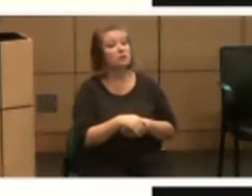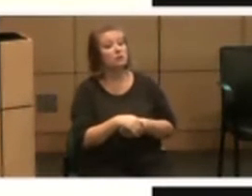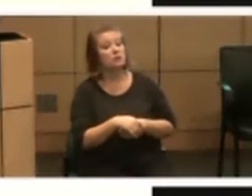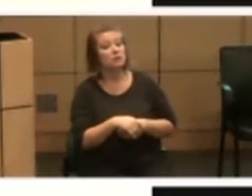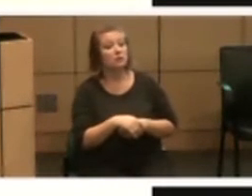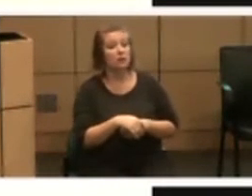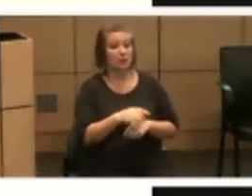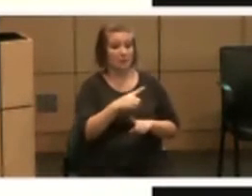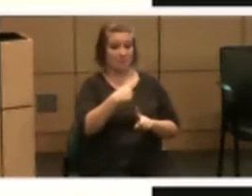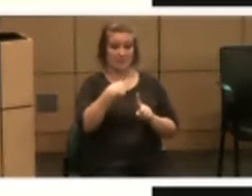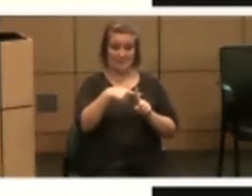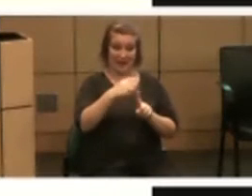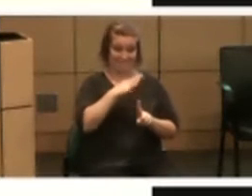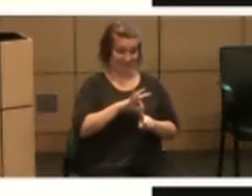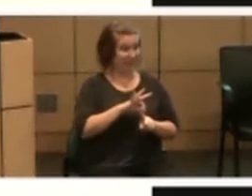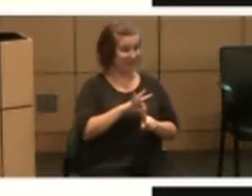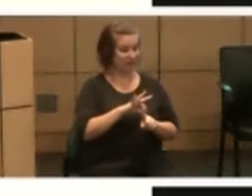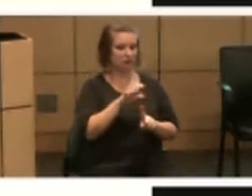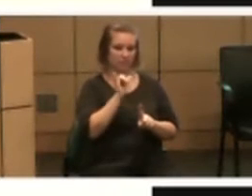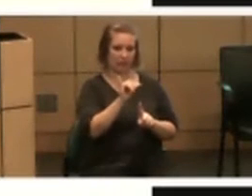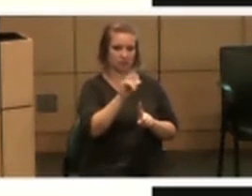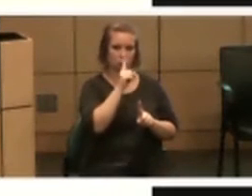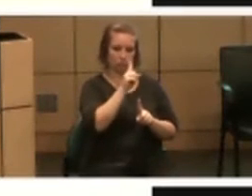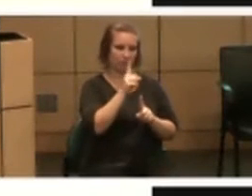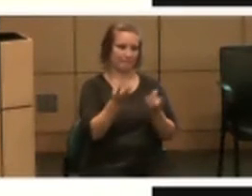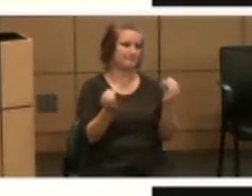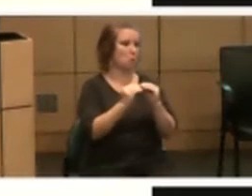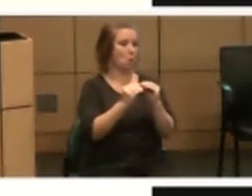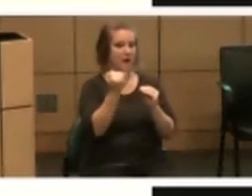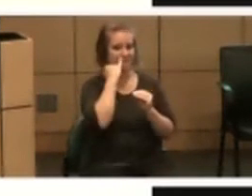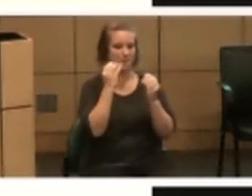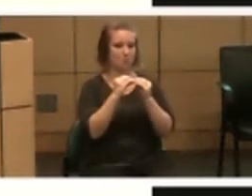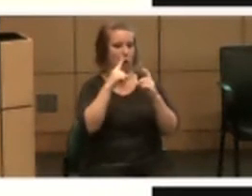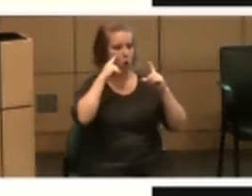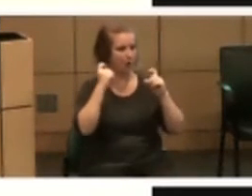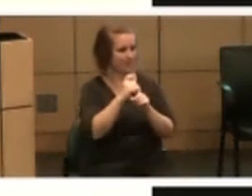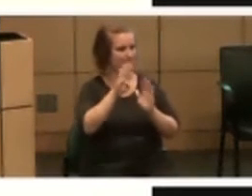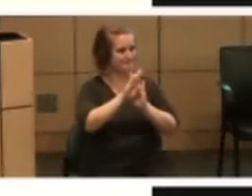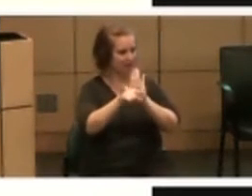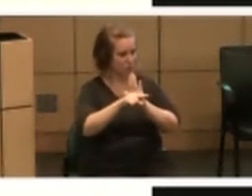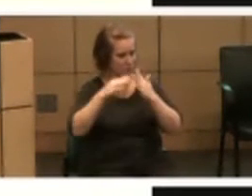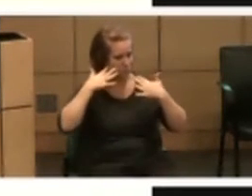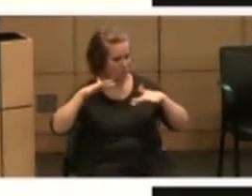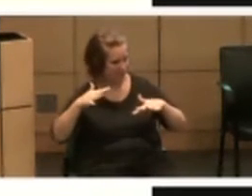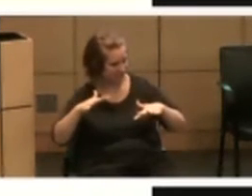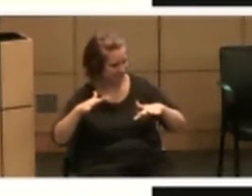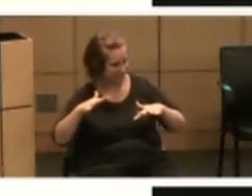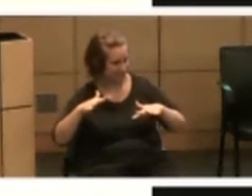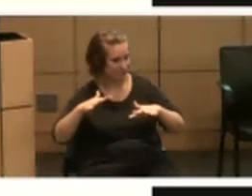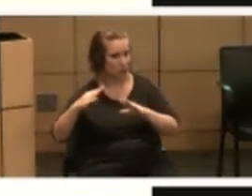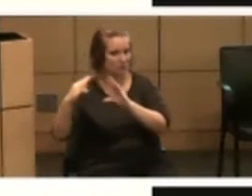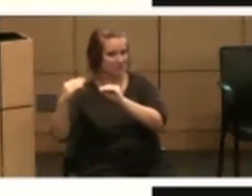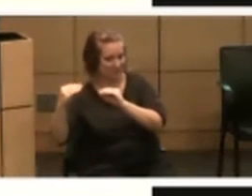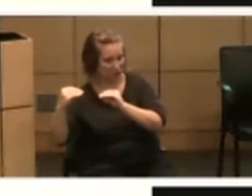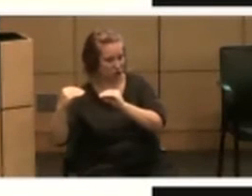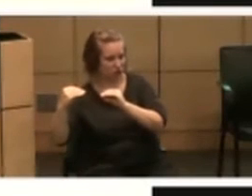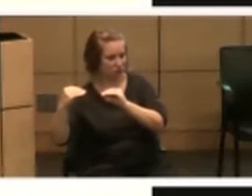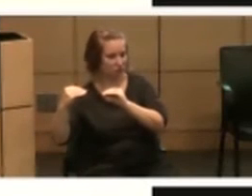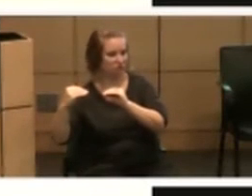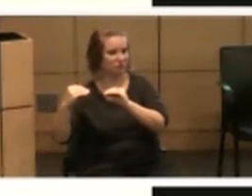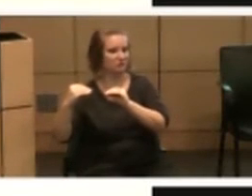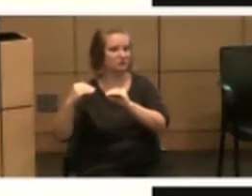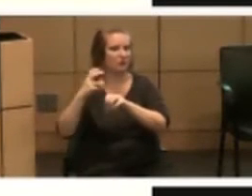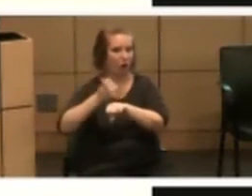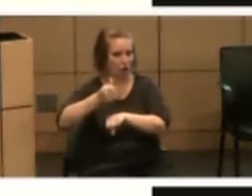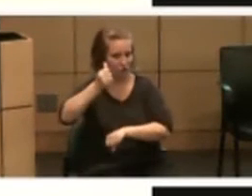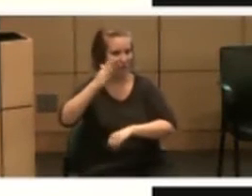benefit you get is substantially greater when it's a complex background. So again, if we knew more